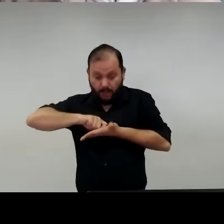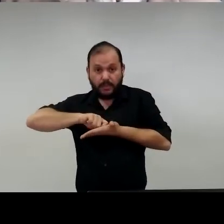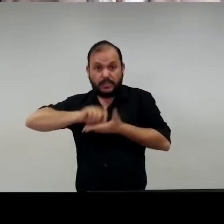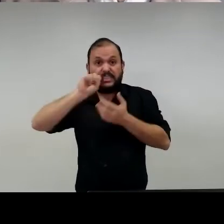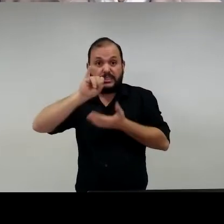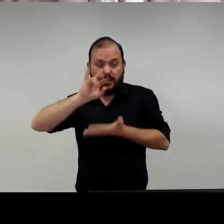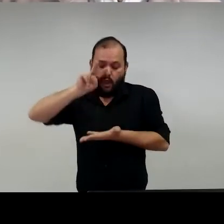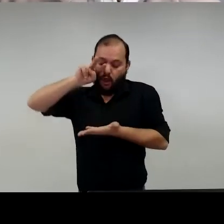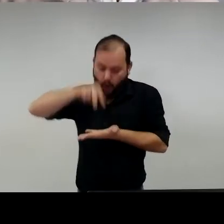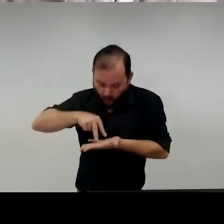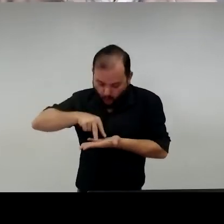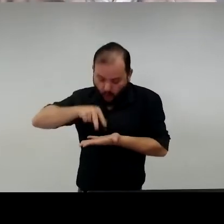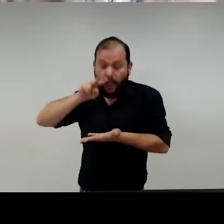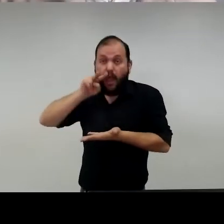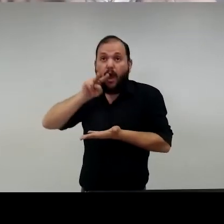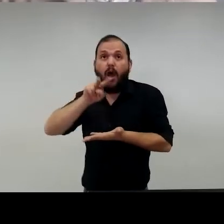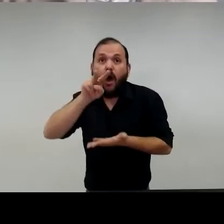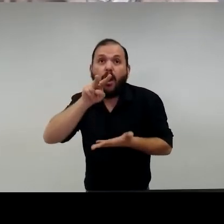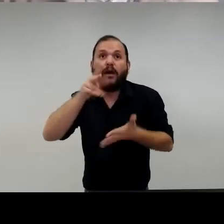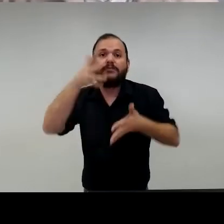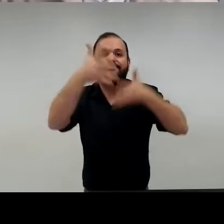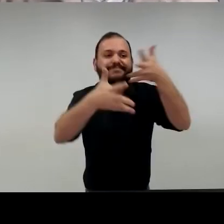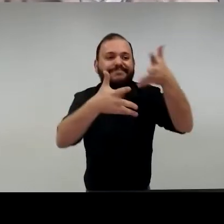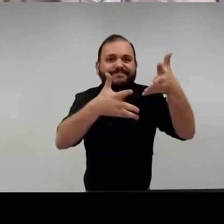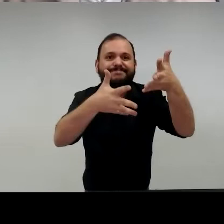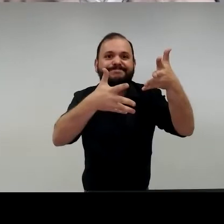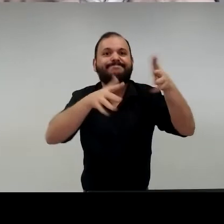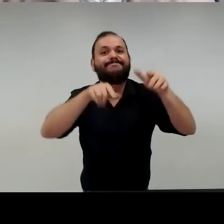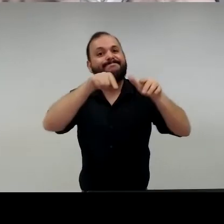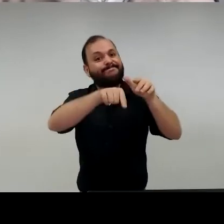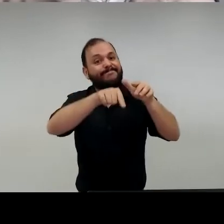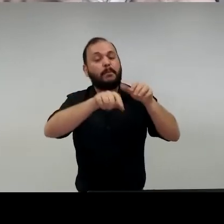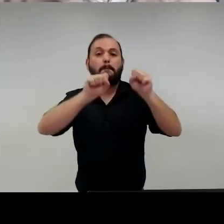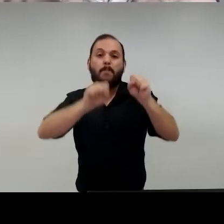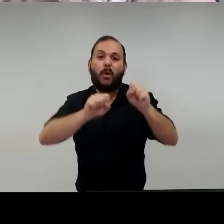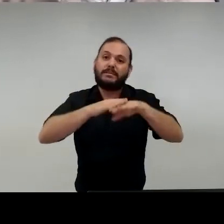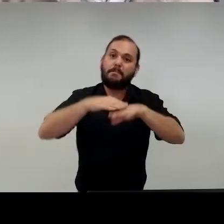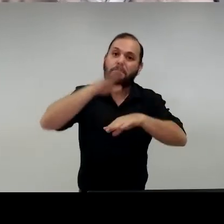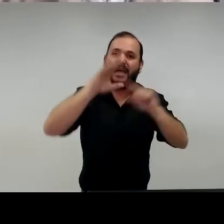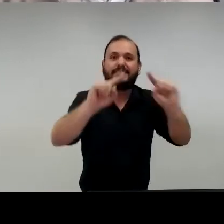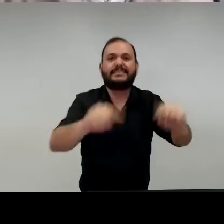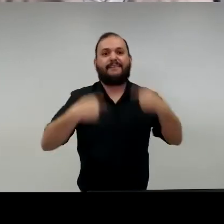someone signing and you cannot concentrate on taking notes and